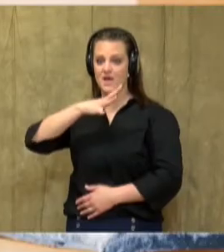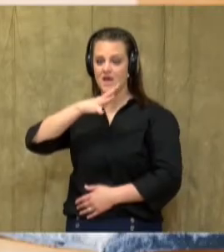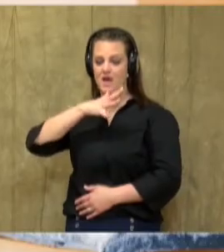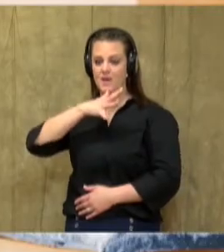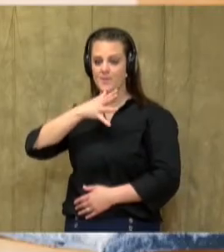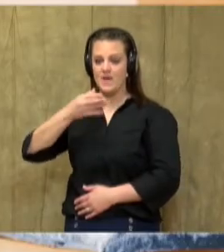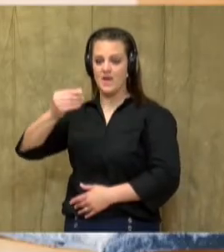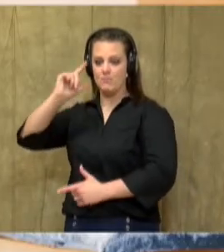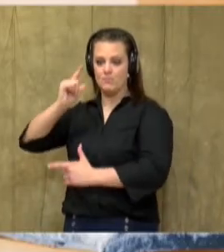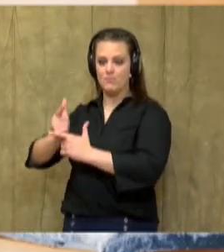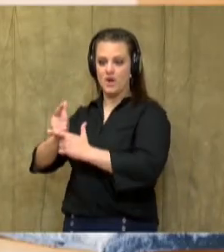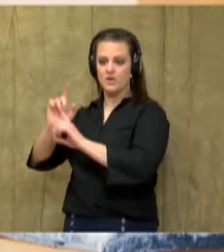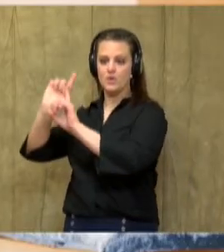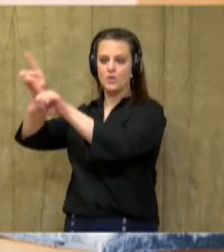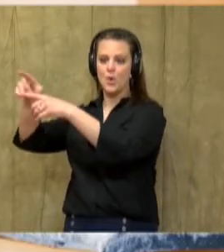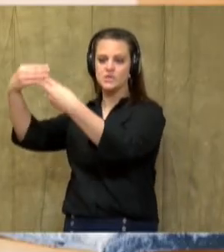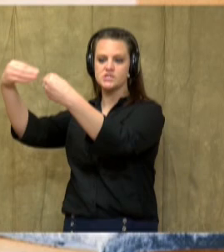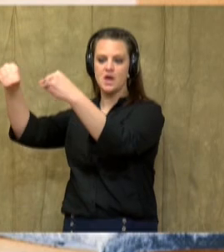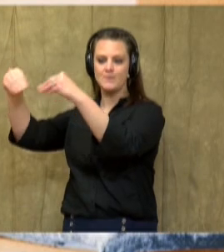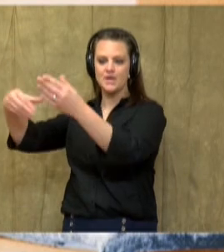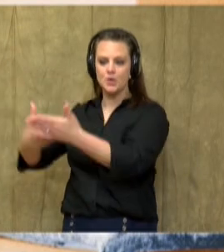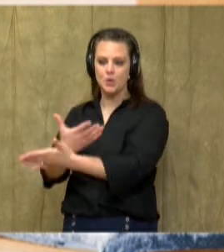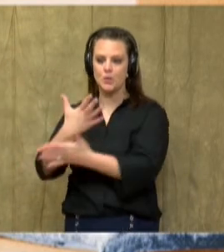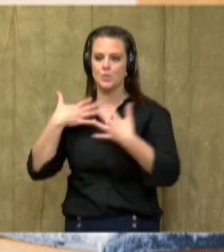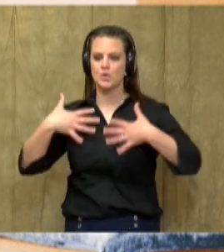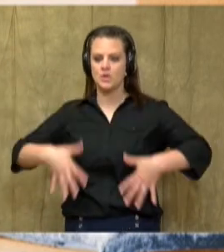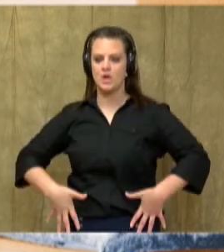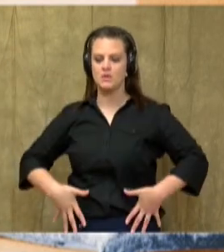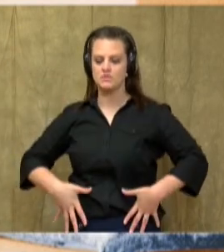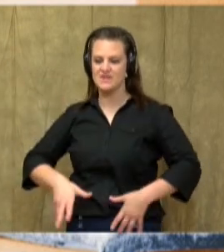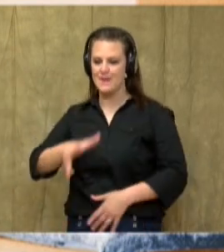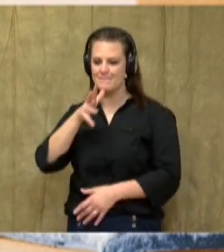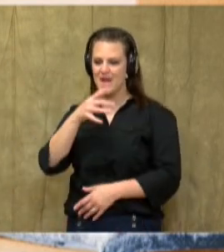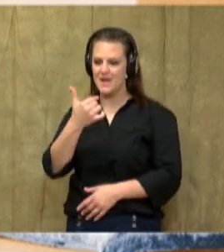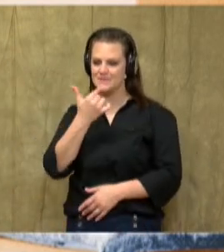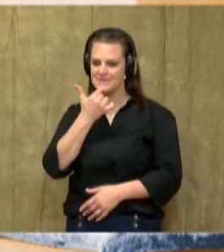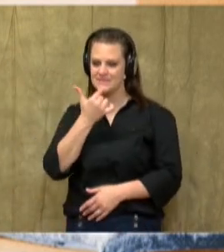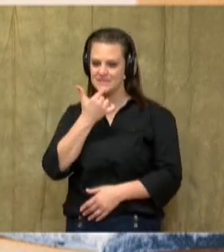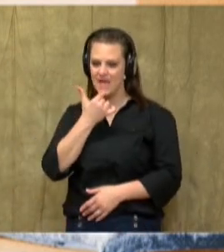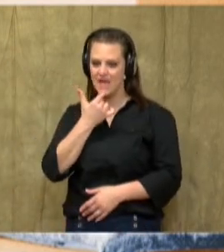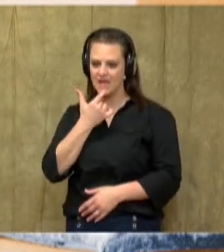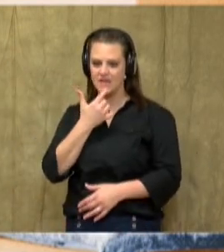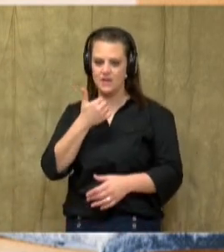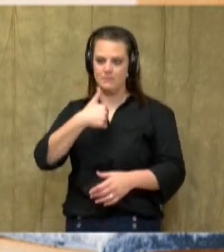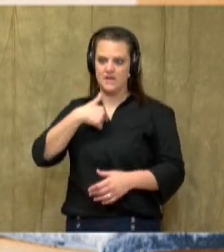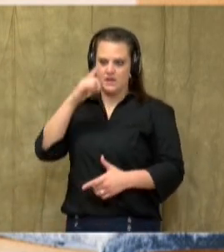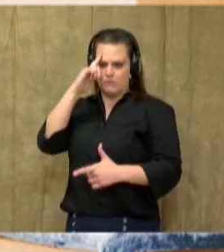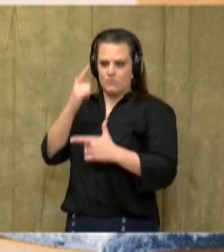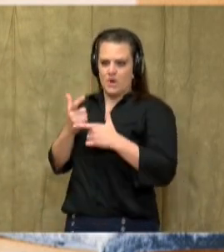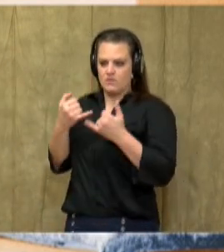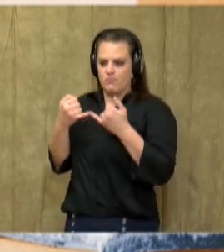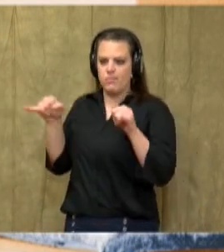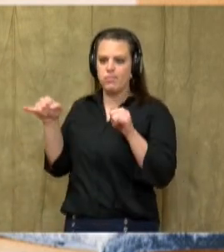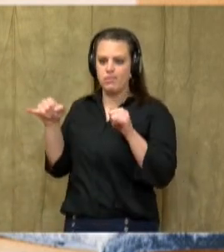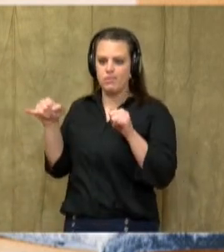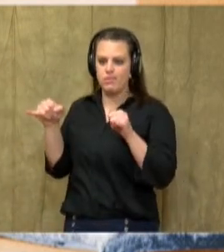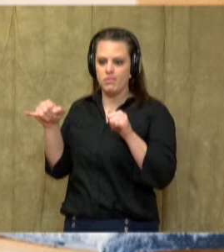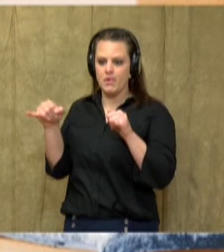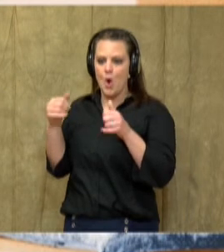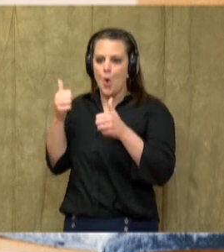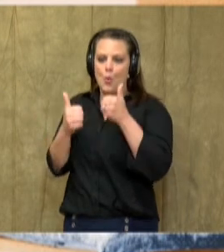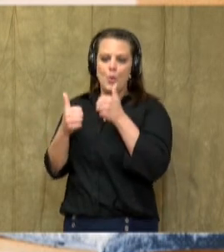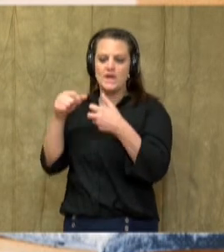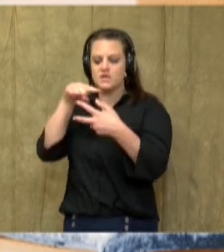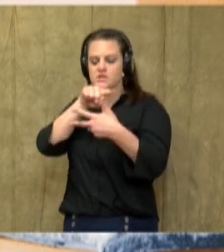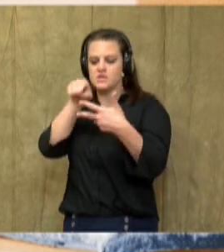my brother and me shopping for new clothes. She said we could each, it's going to be buy, but which